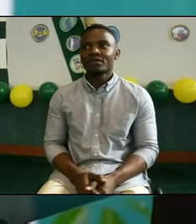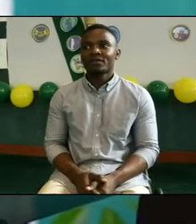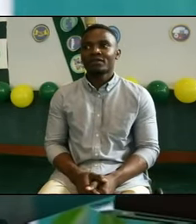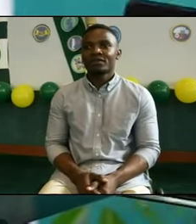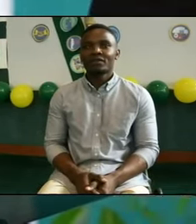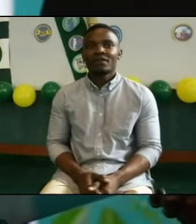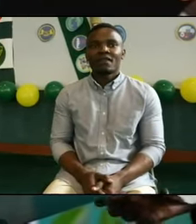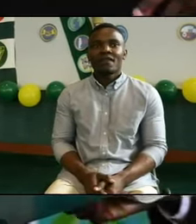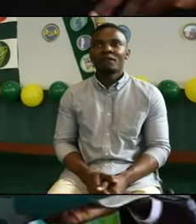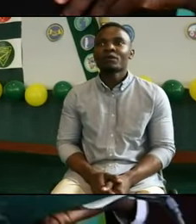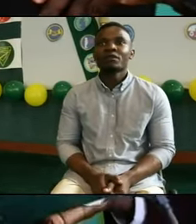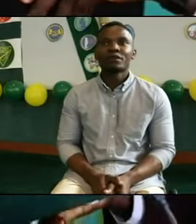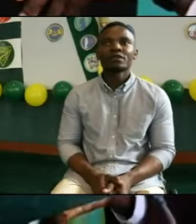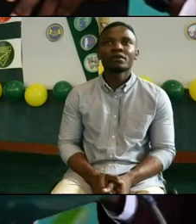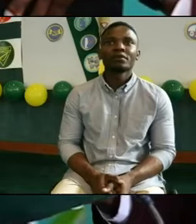one.